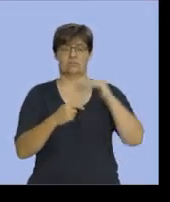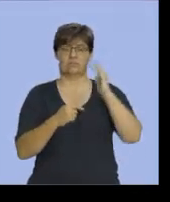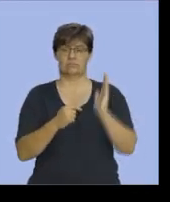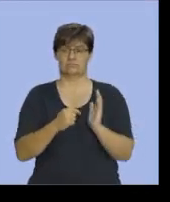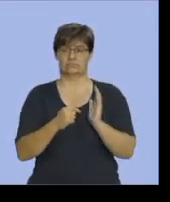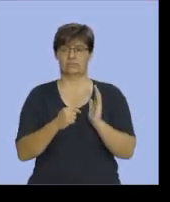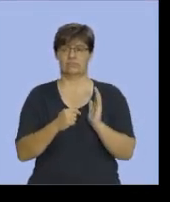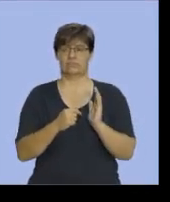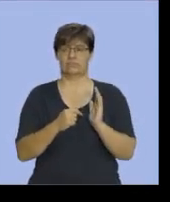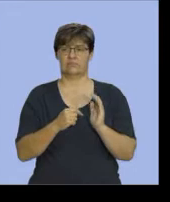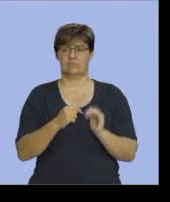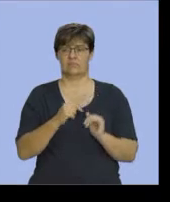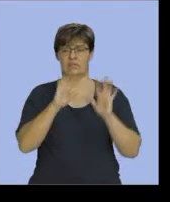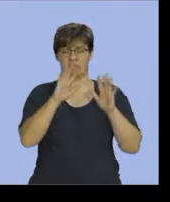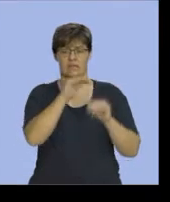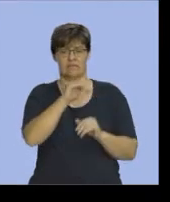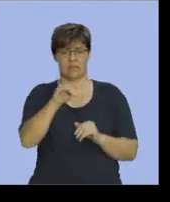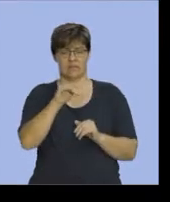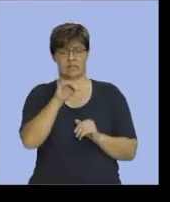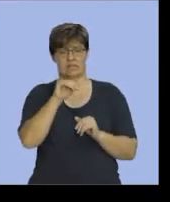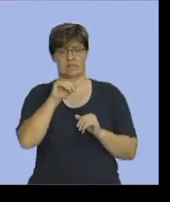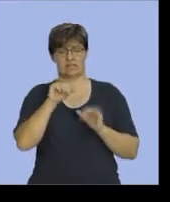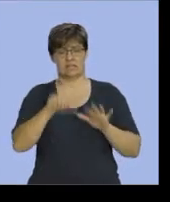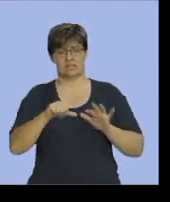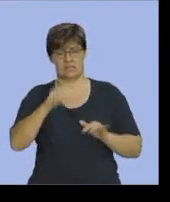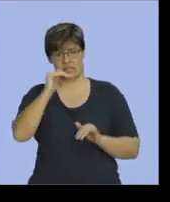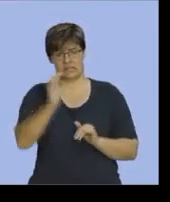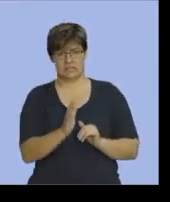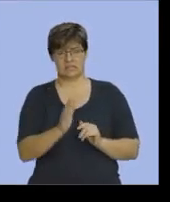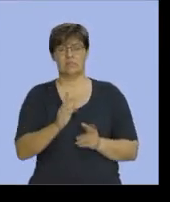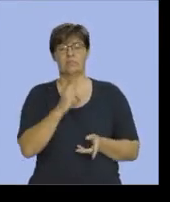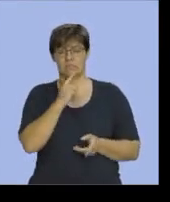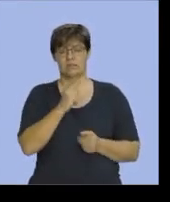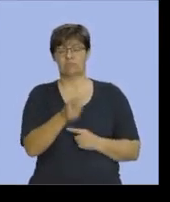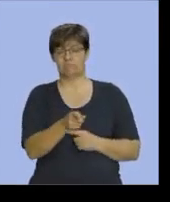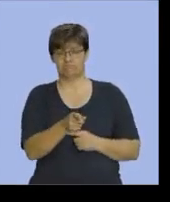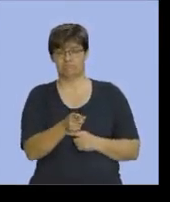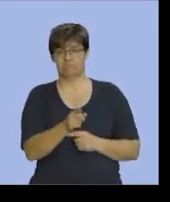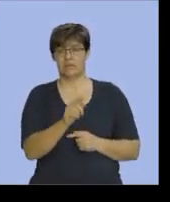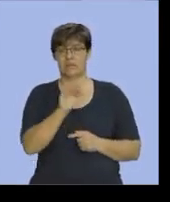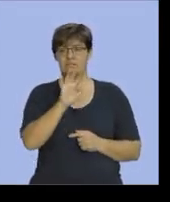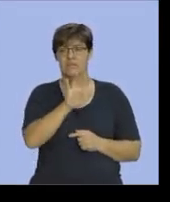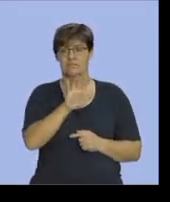by 16, as I said, and therefore that will be